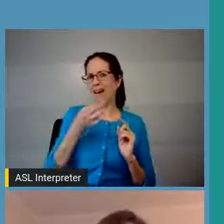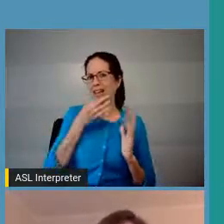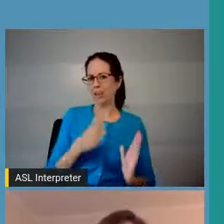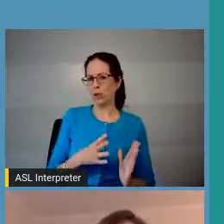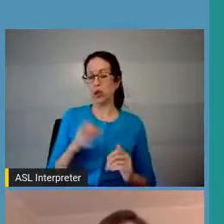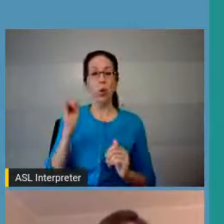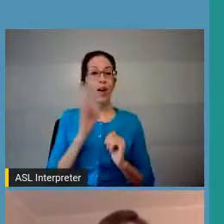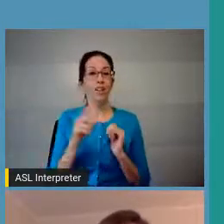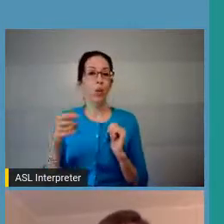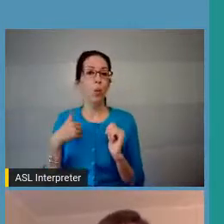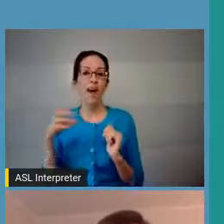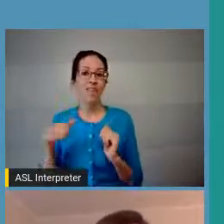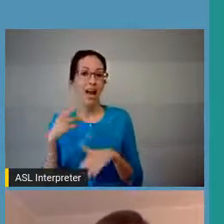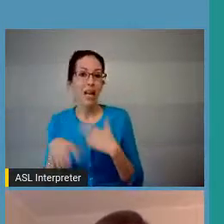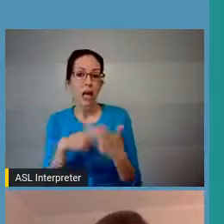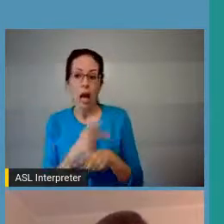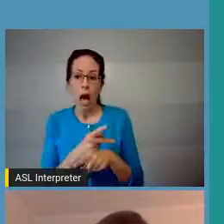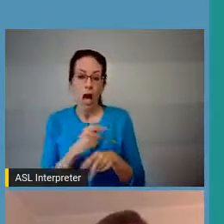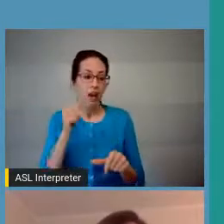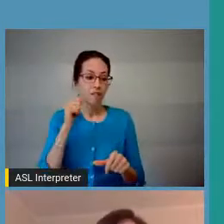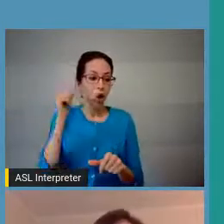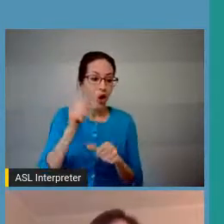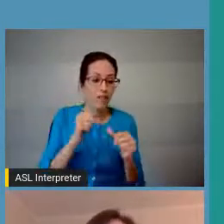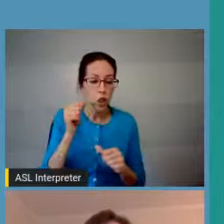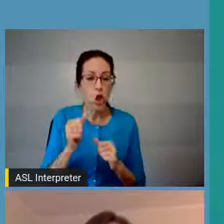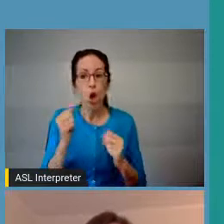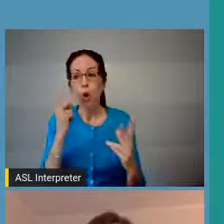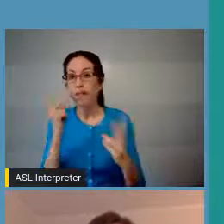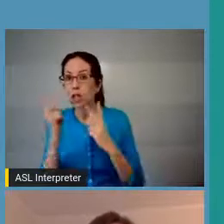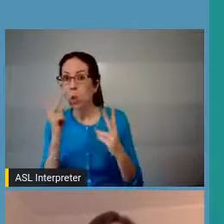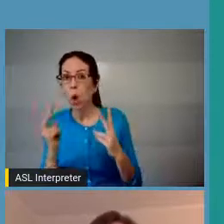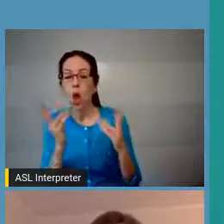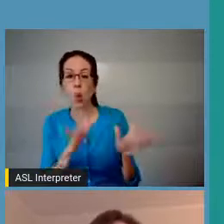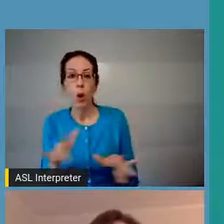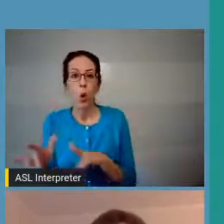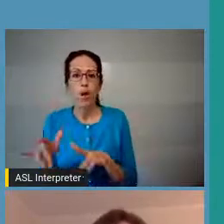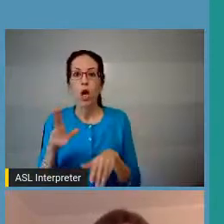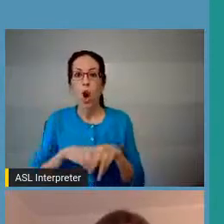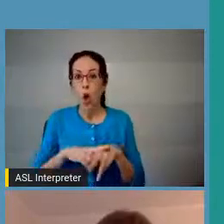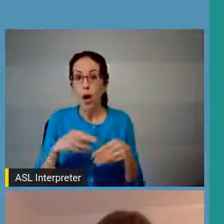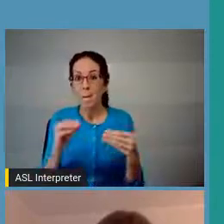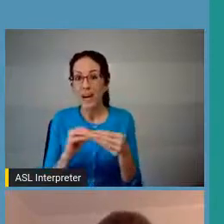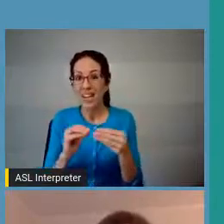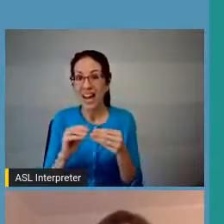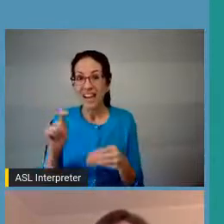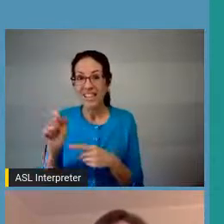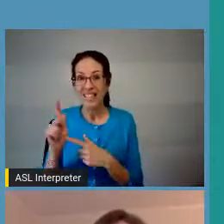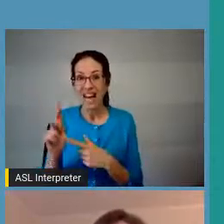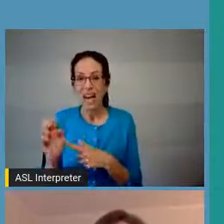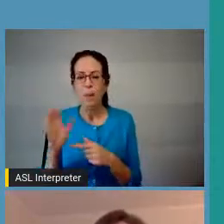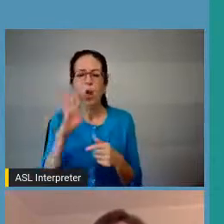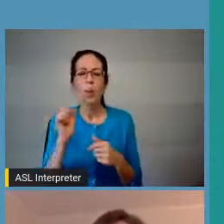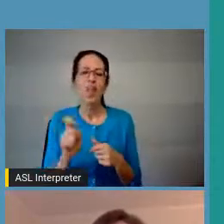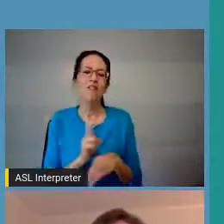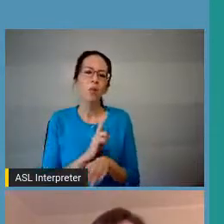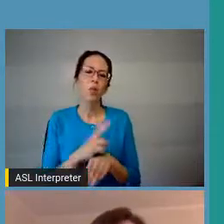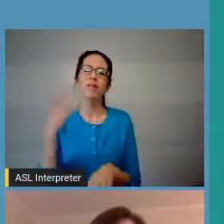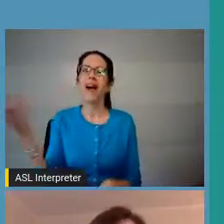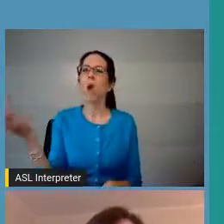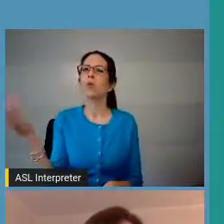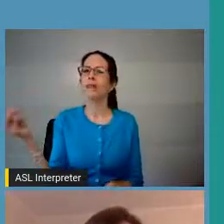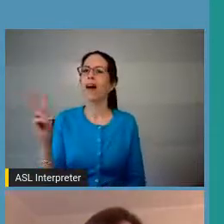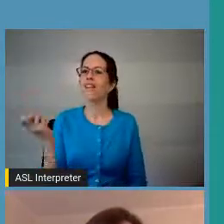of audiovisual recording, particularly on magnetic tape, you are almost certainly going to need to use an outside vendor